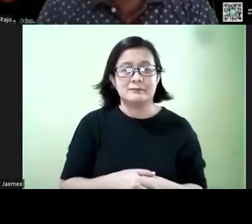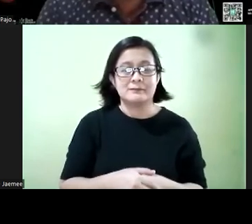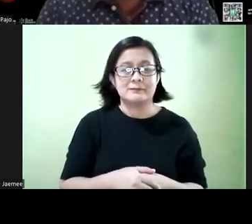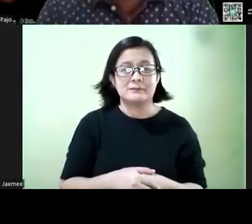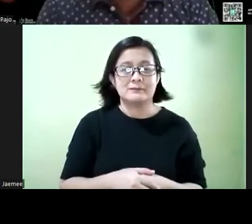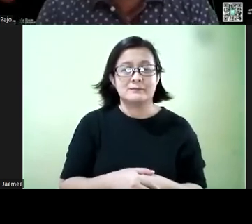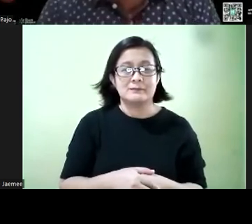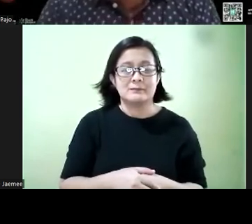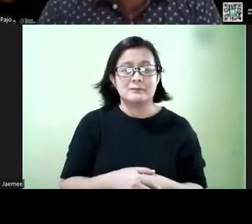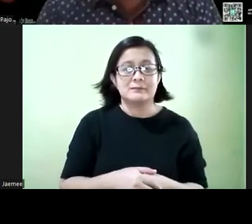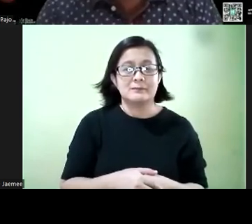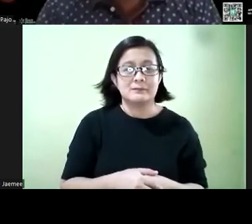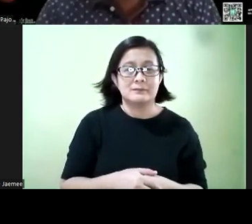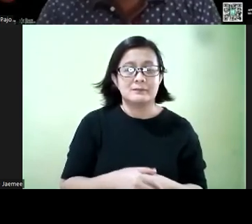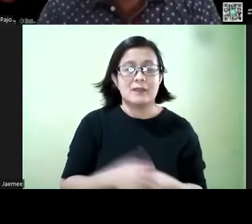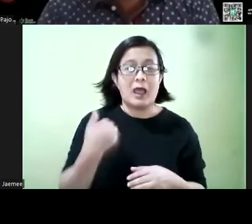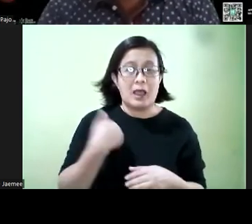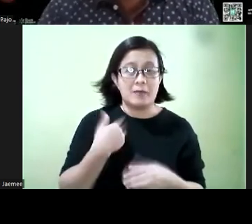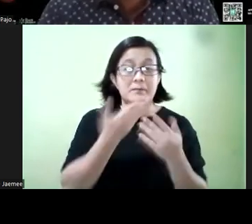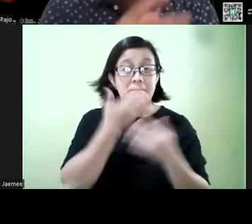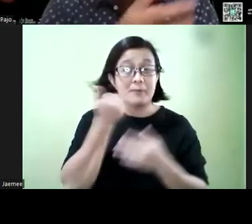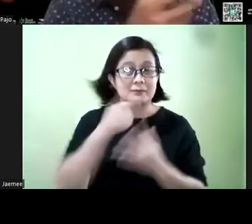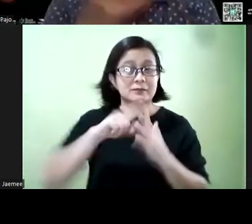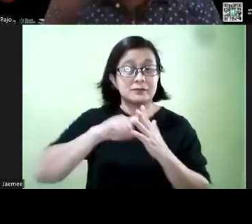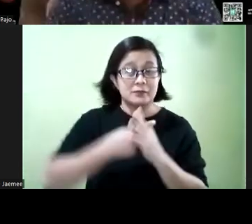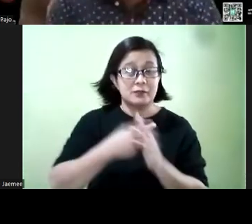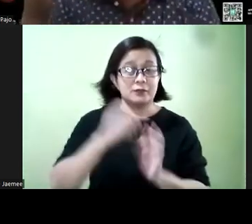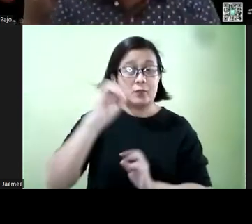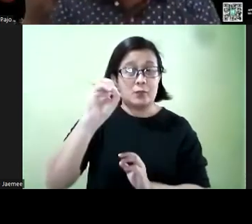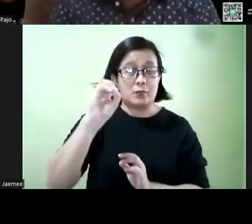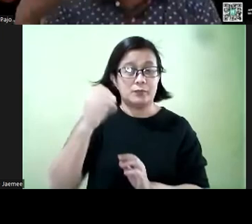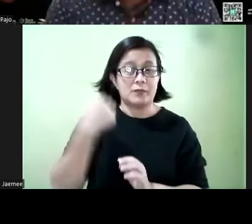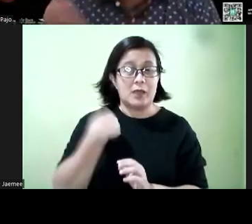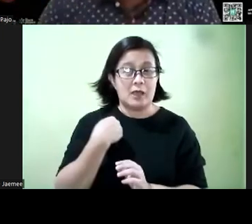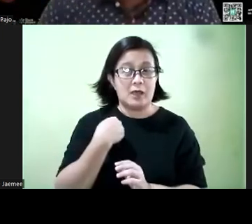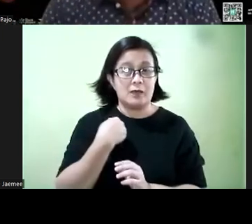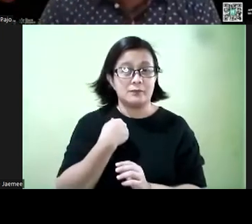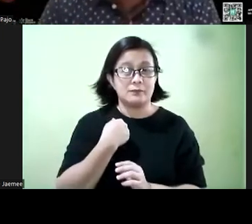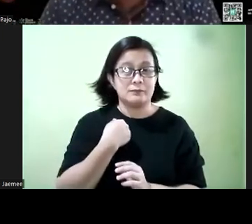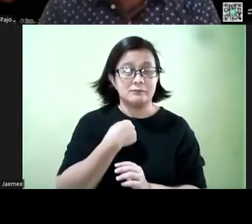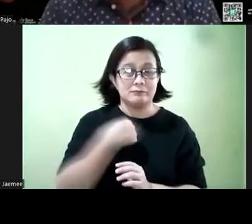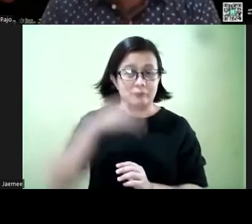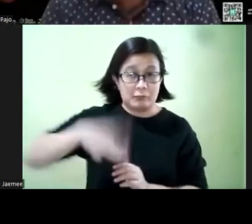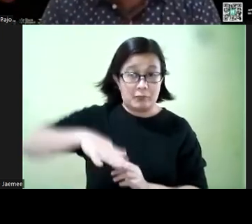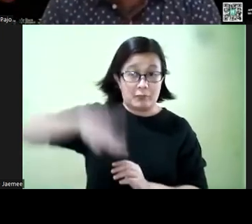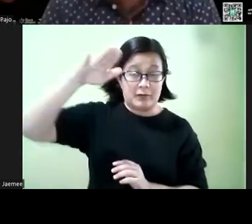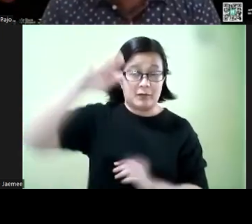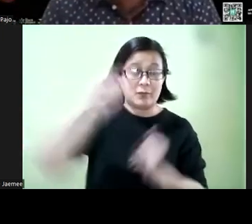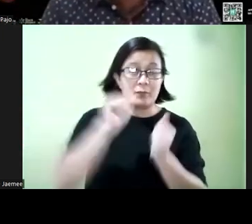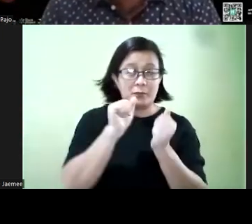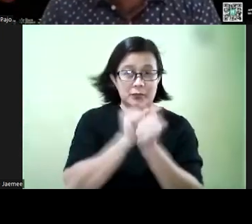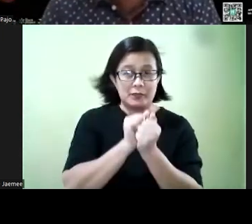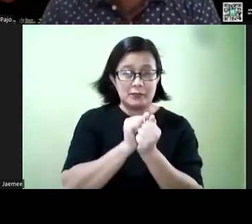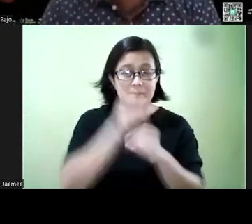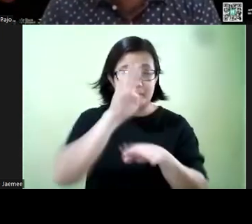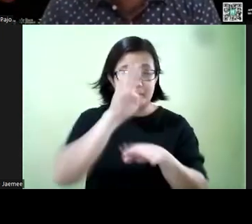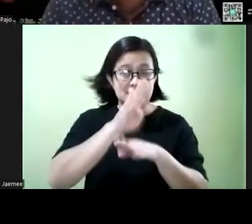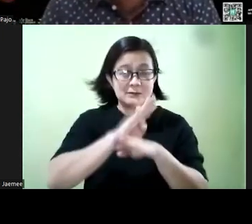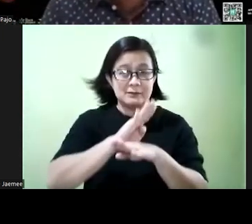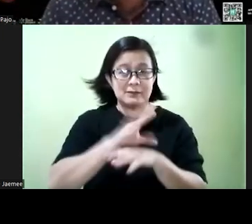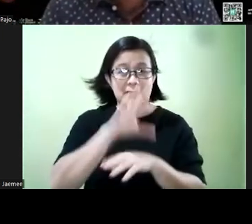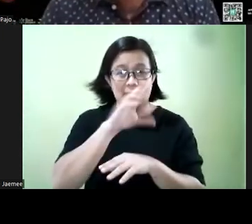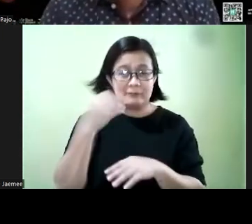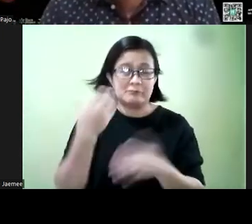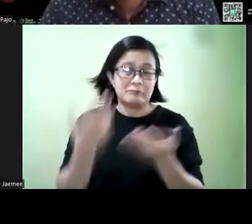up starting their own, no? Because they've been groomed all their life to take over their parents' business, but it turns out they're not taking over their